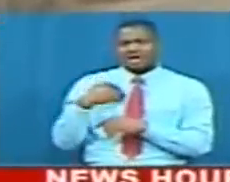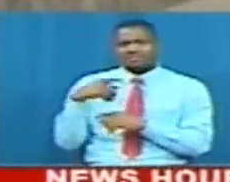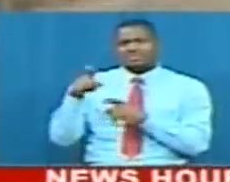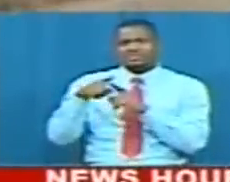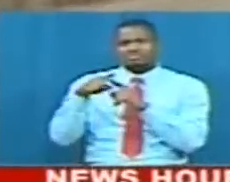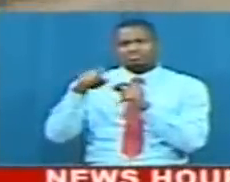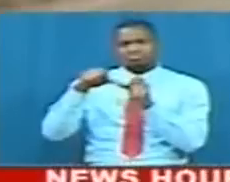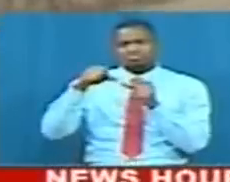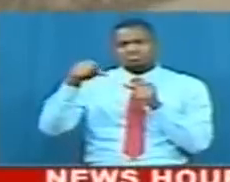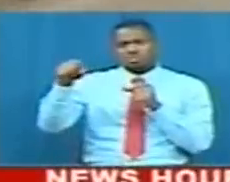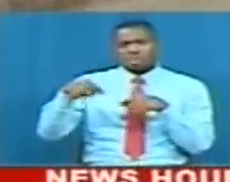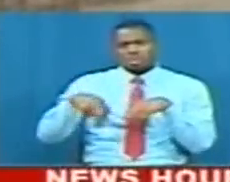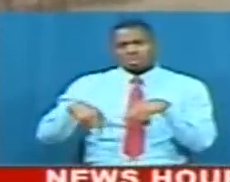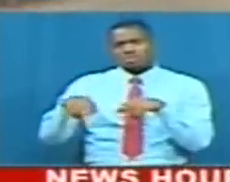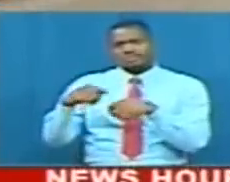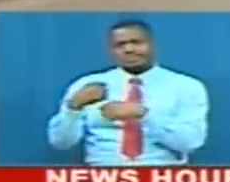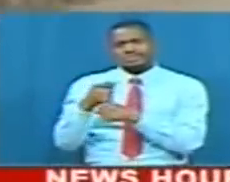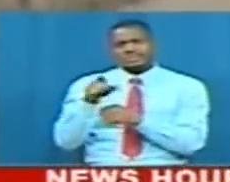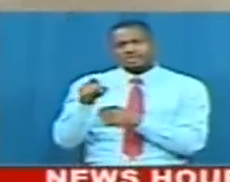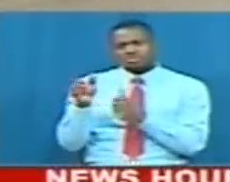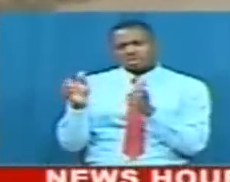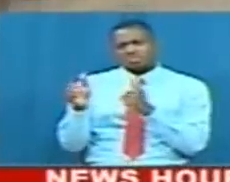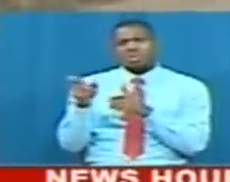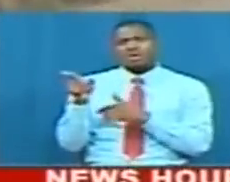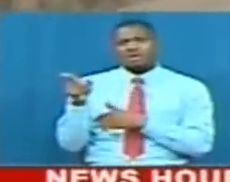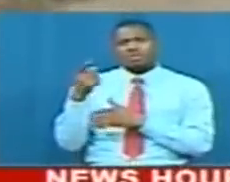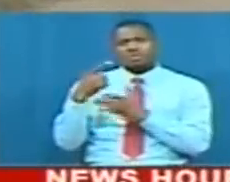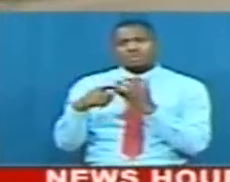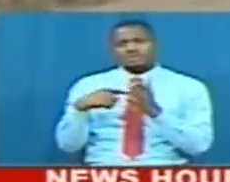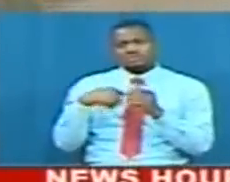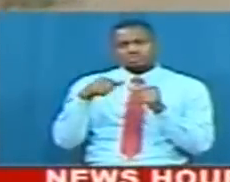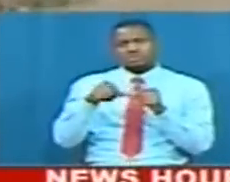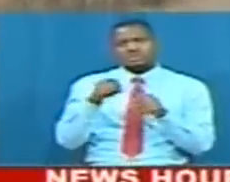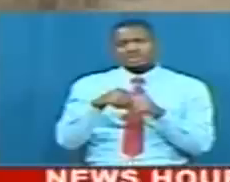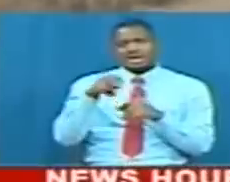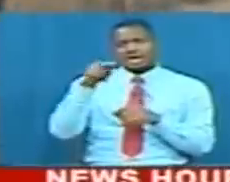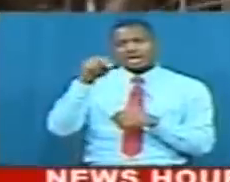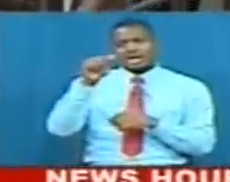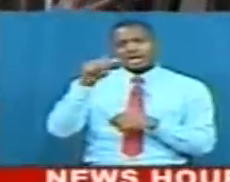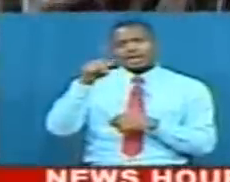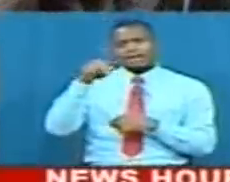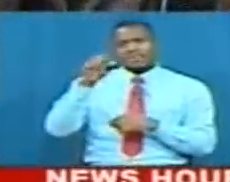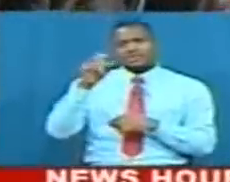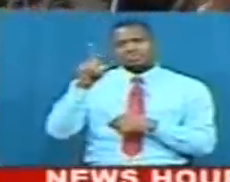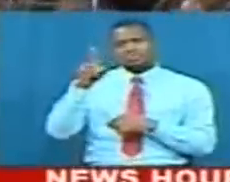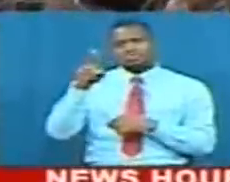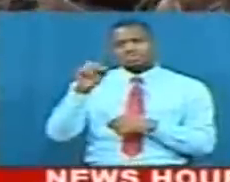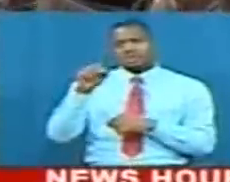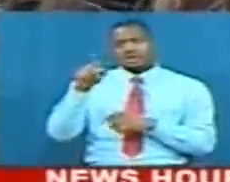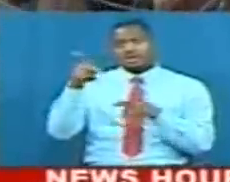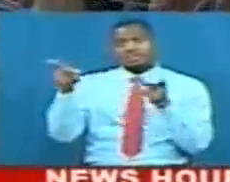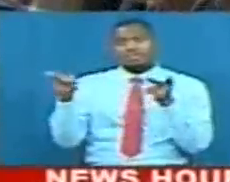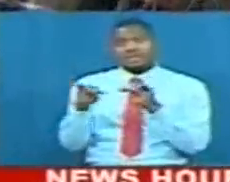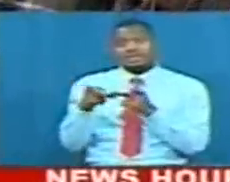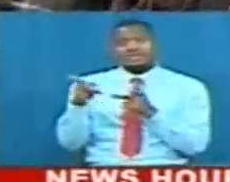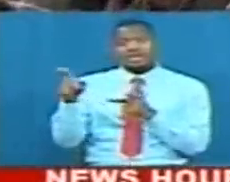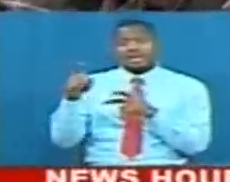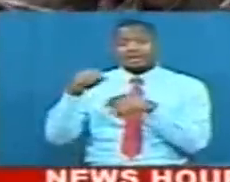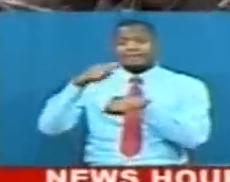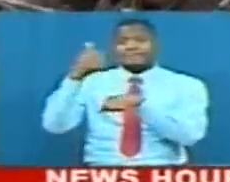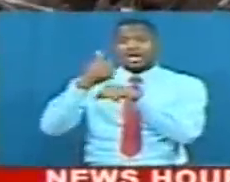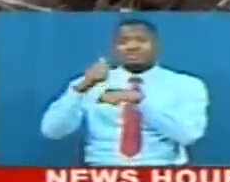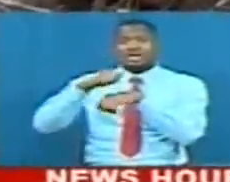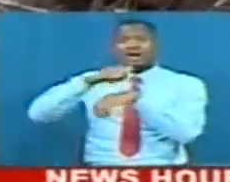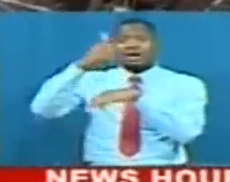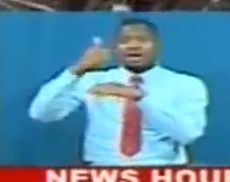for enhanced road construction, is a miniature of what exists at Nankwanduri. The escarpment in the north,